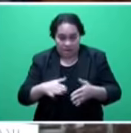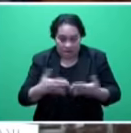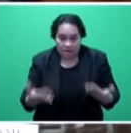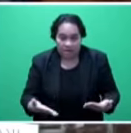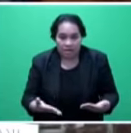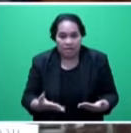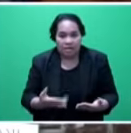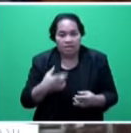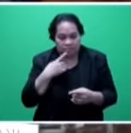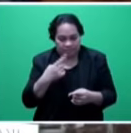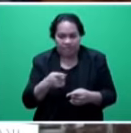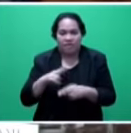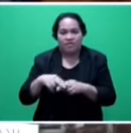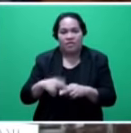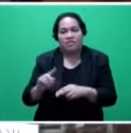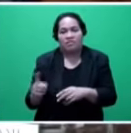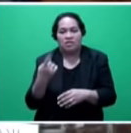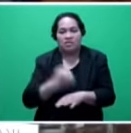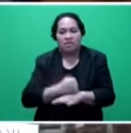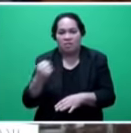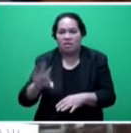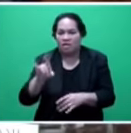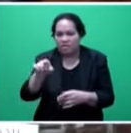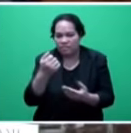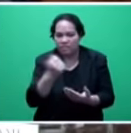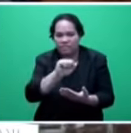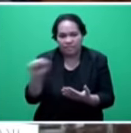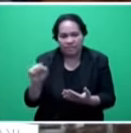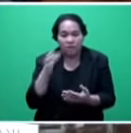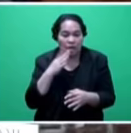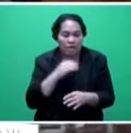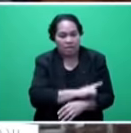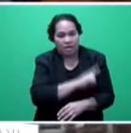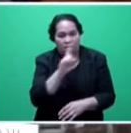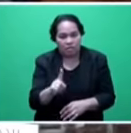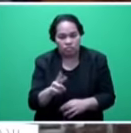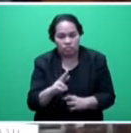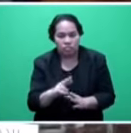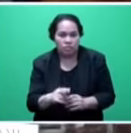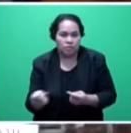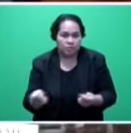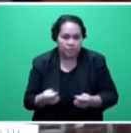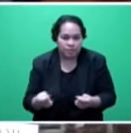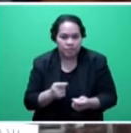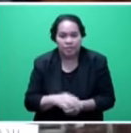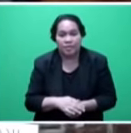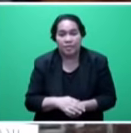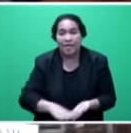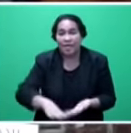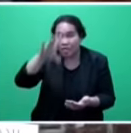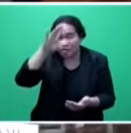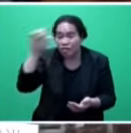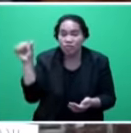the hallmark of the Fiji First government since it came into power. The education sector should have